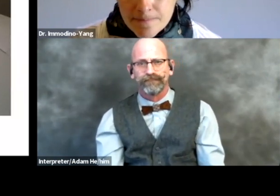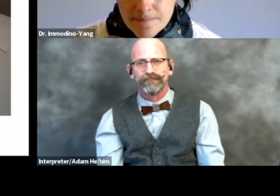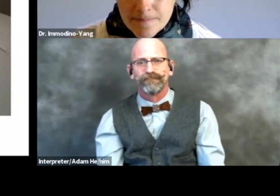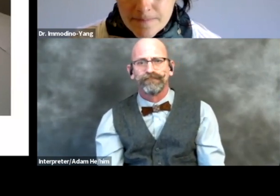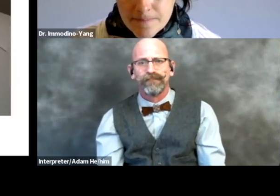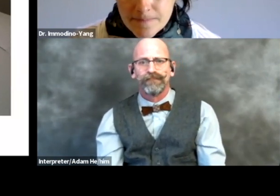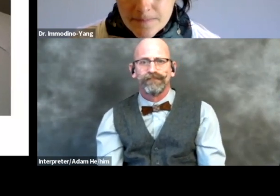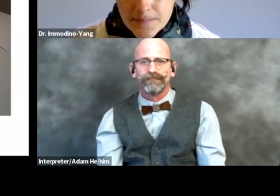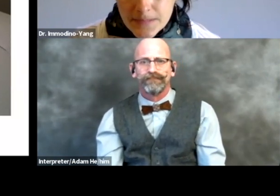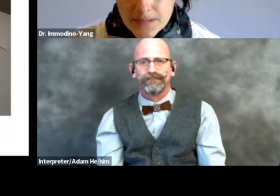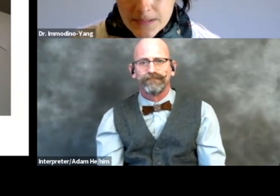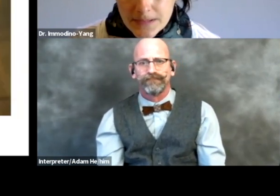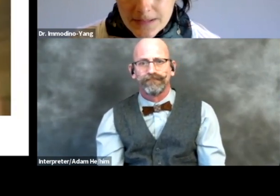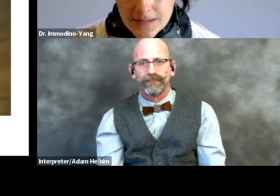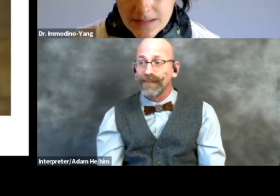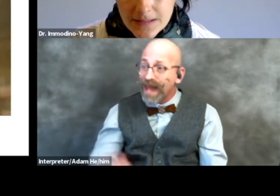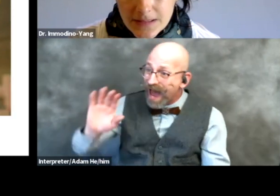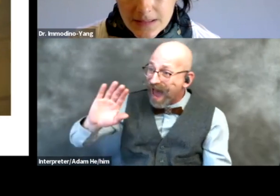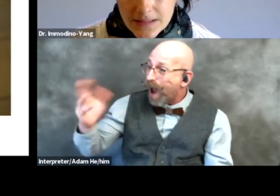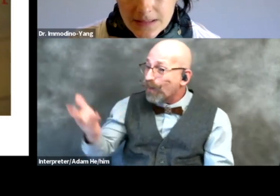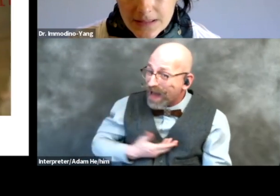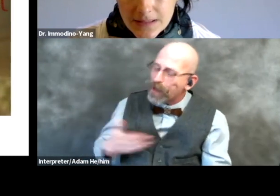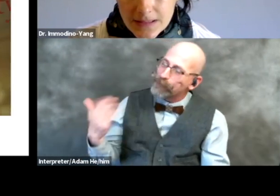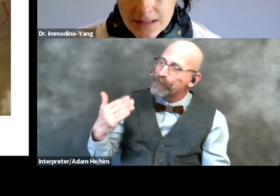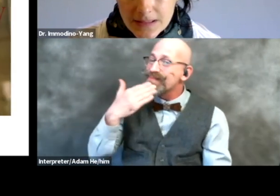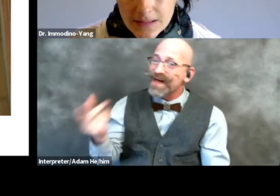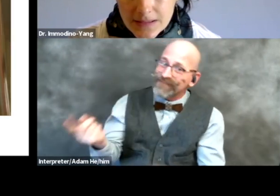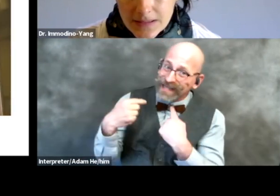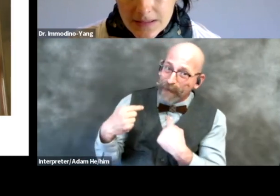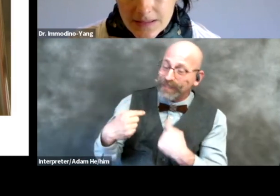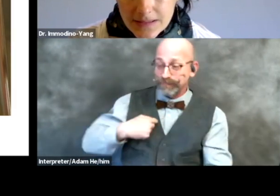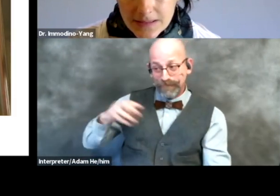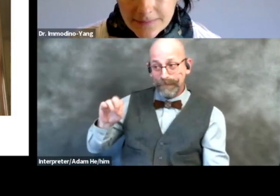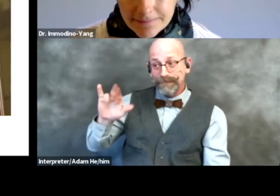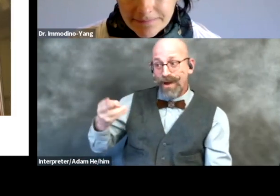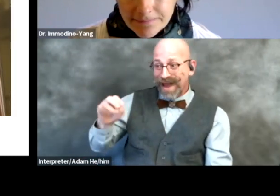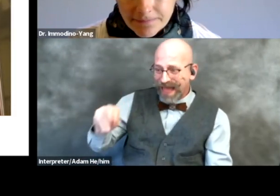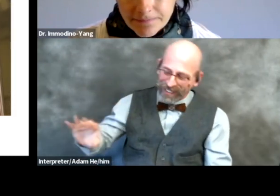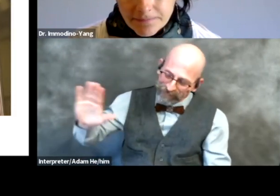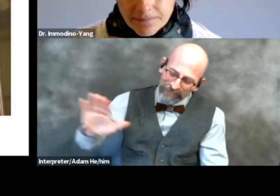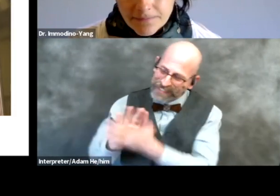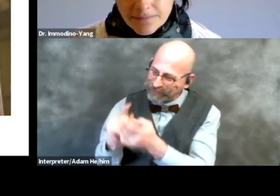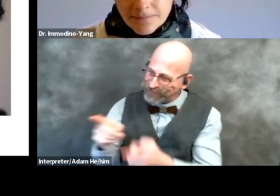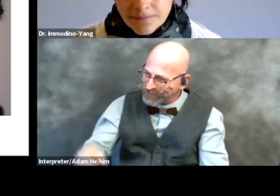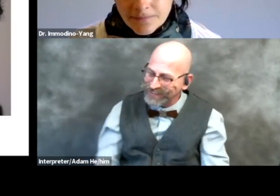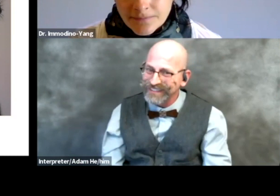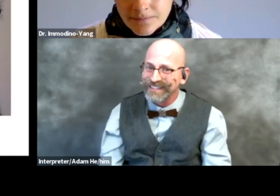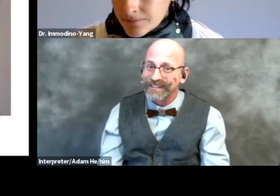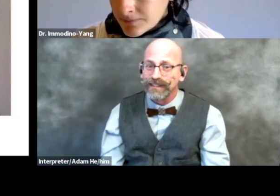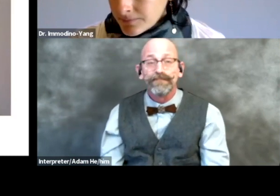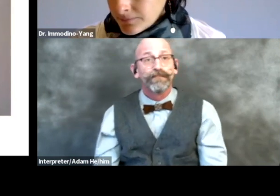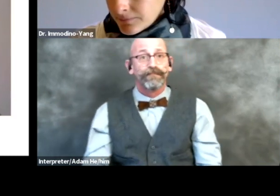Hey, welcome. Thank you for coming. I'm Mary Helen. Nice to meet you. Since her days as a